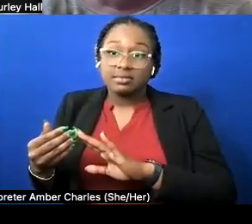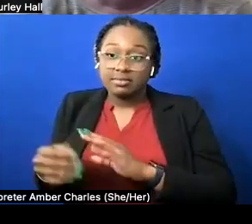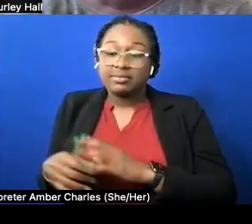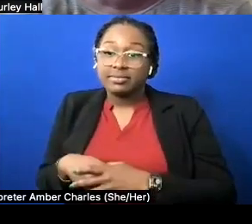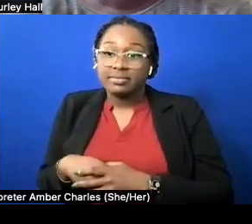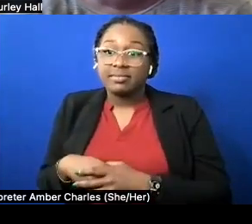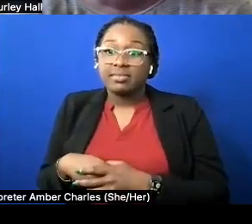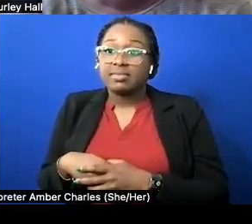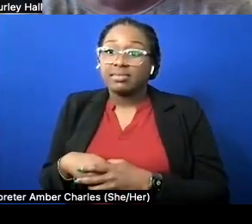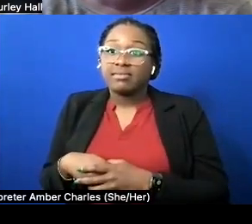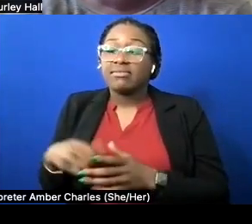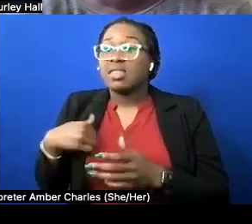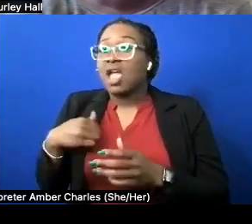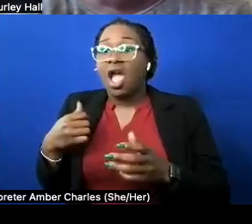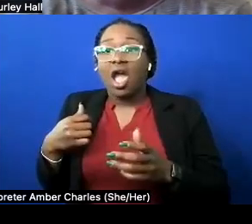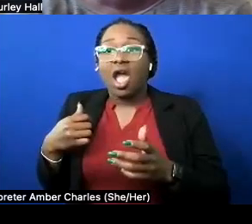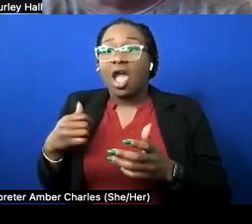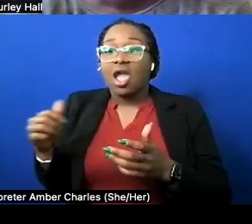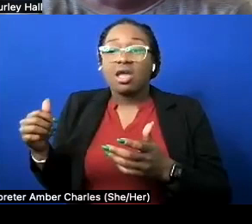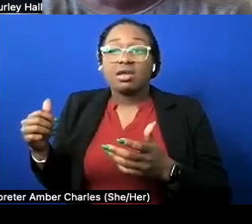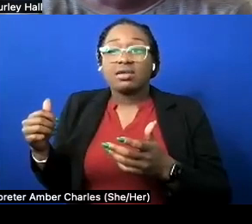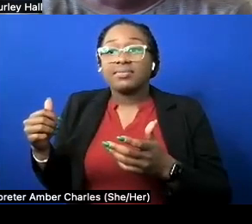I pulled just a few seconds ago